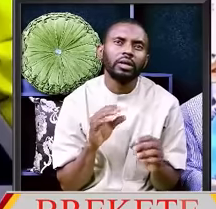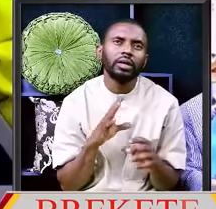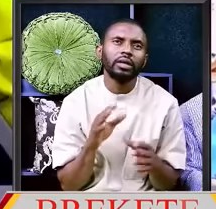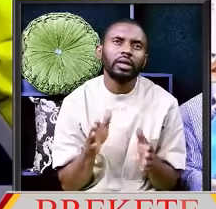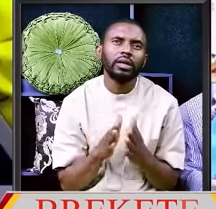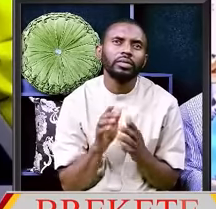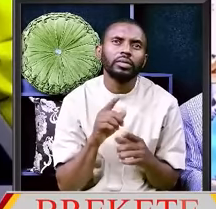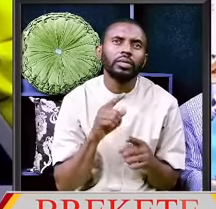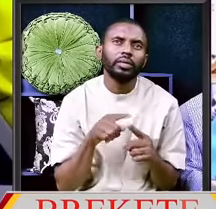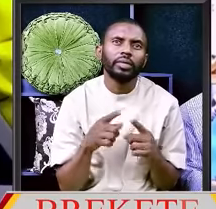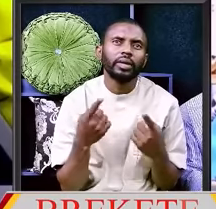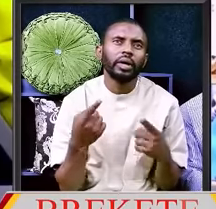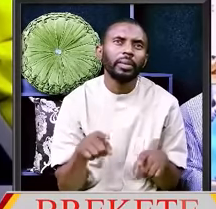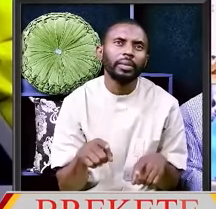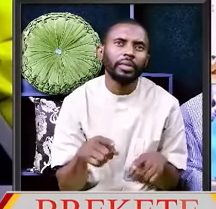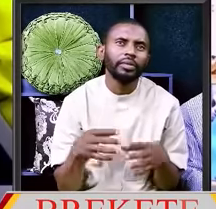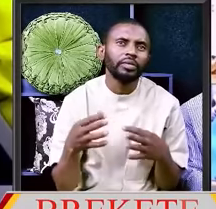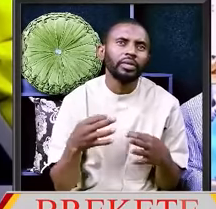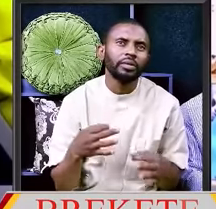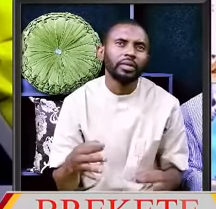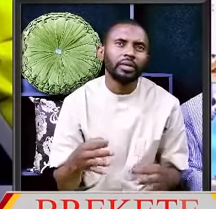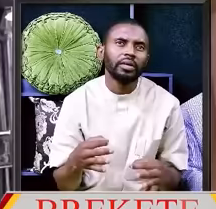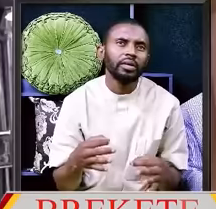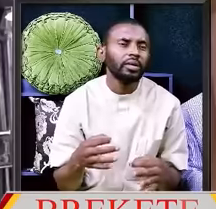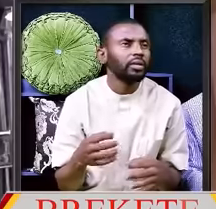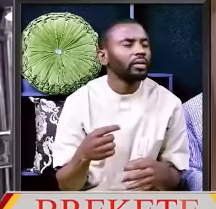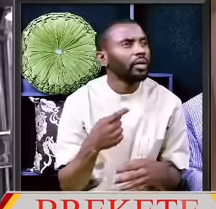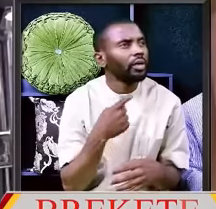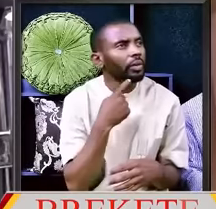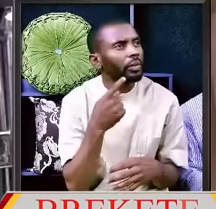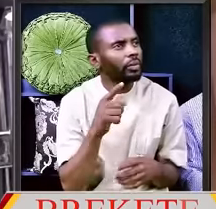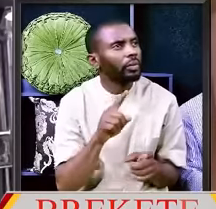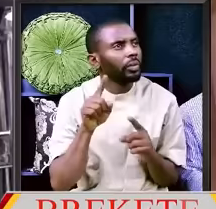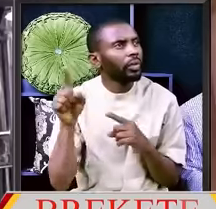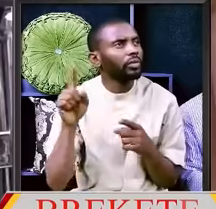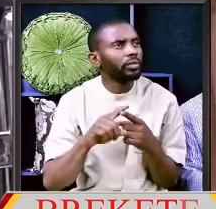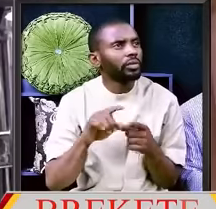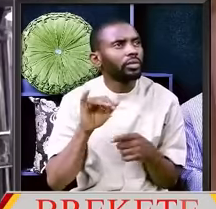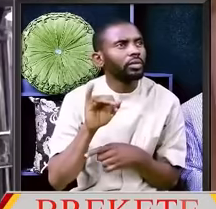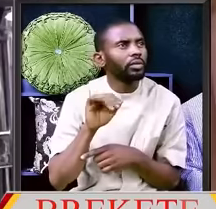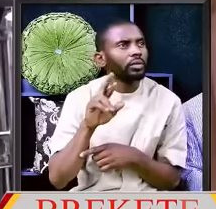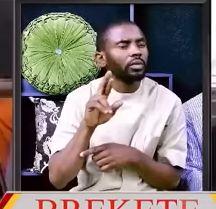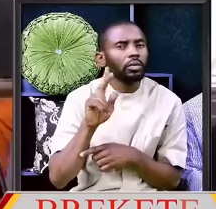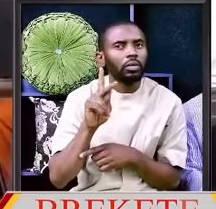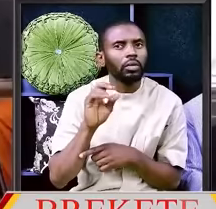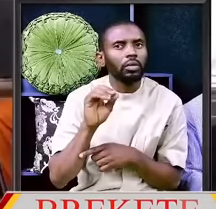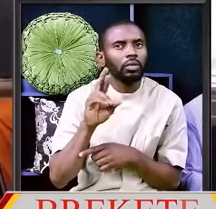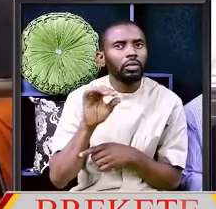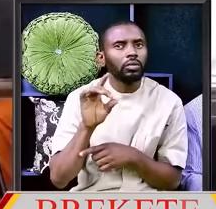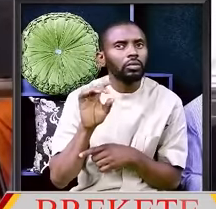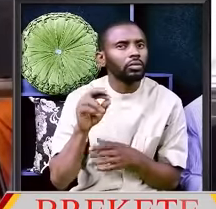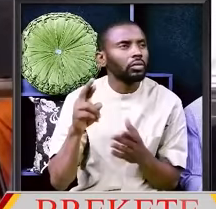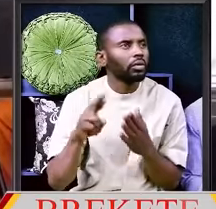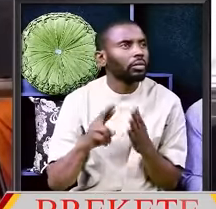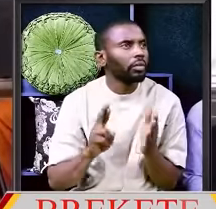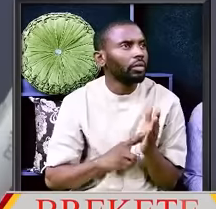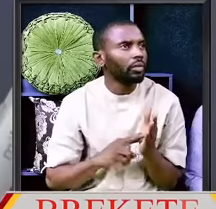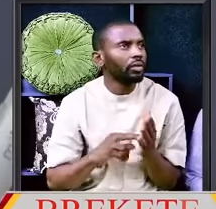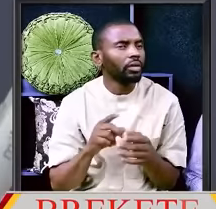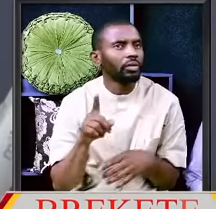happened there. And they told you, you can't come to Korodu or a death that happened there.